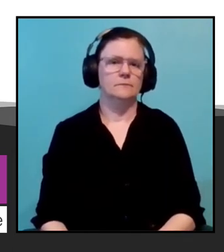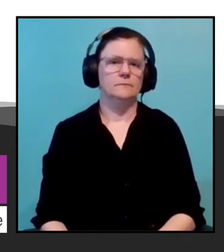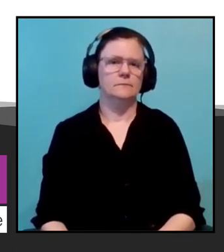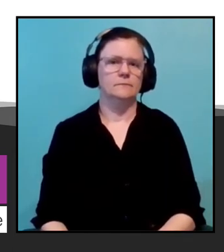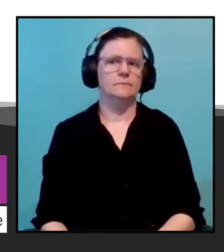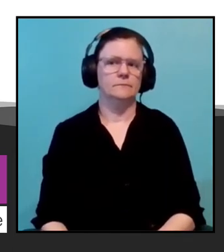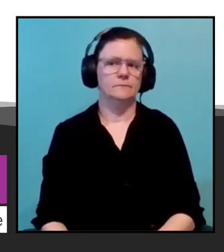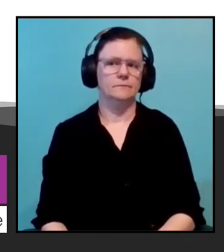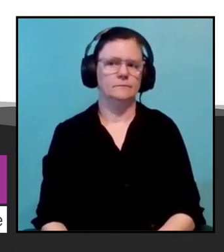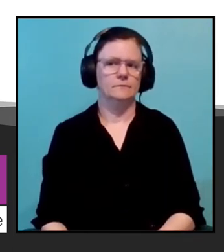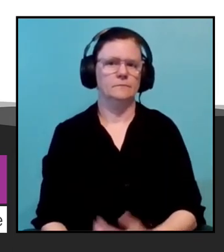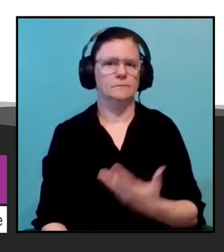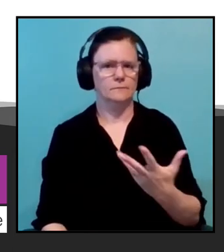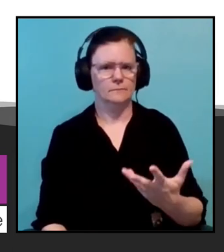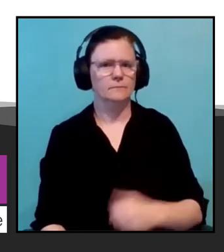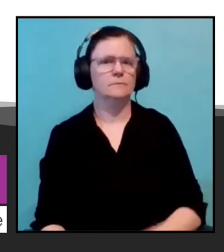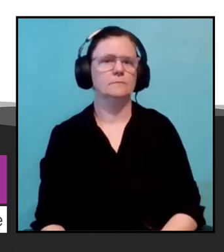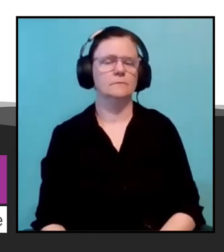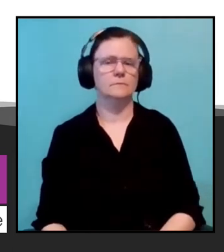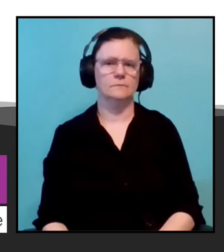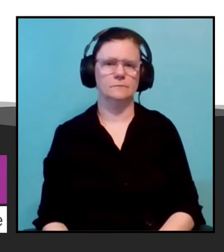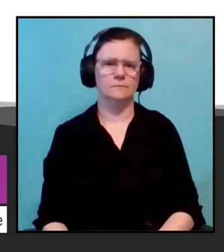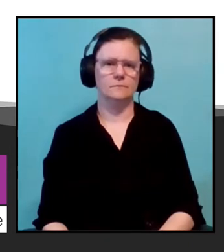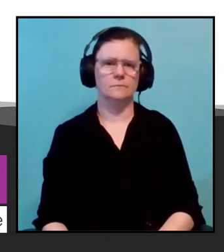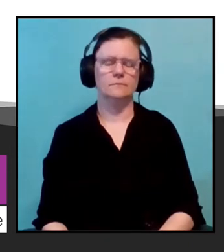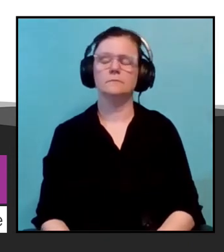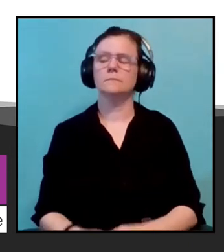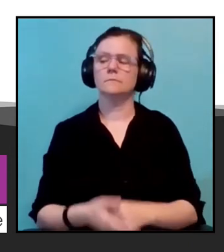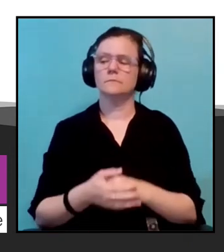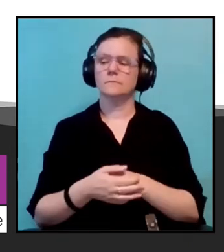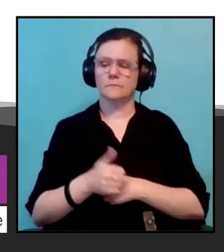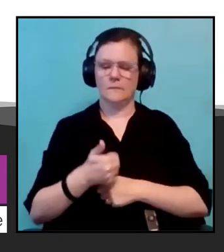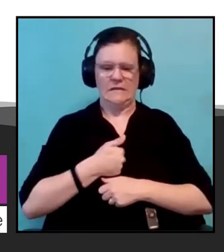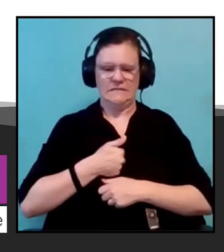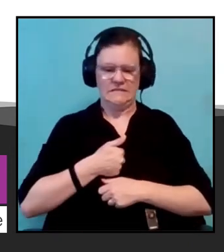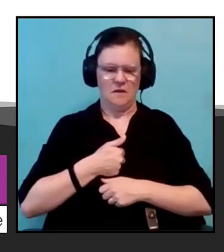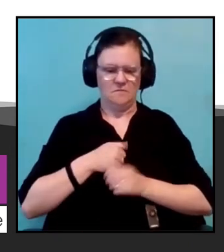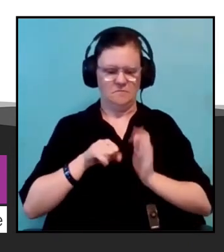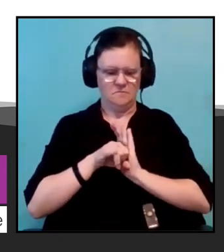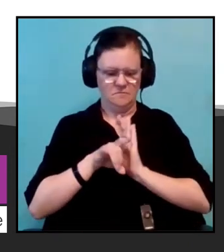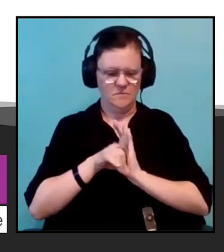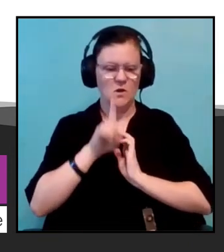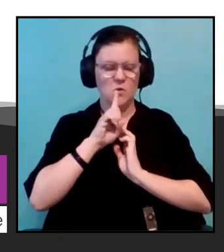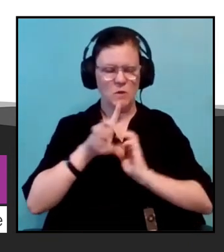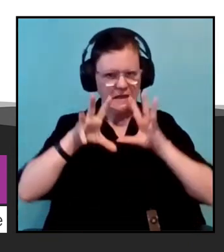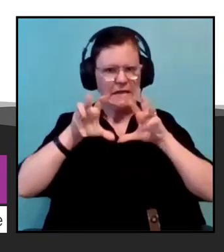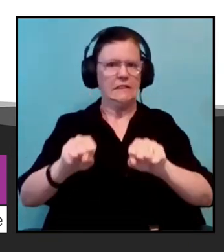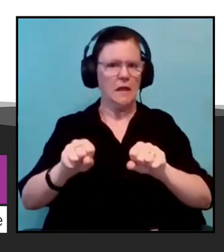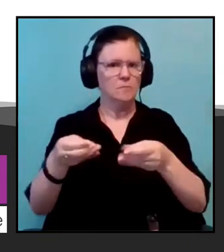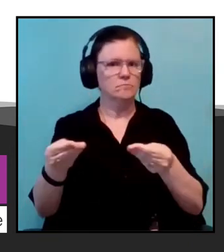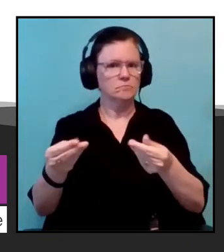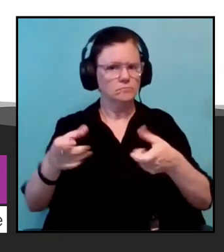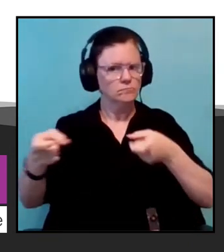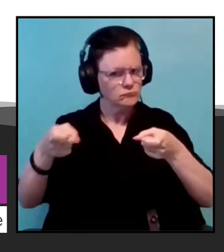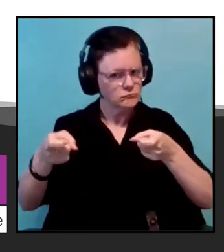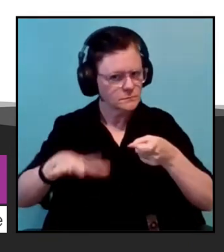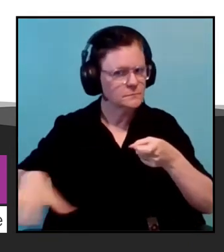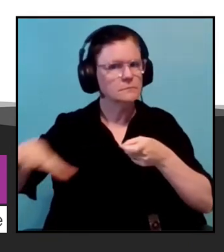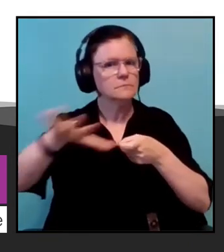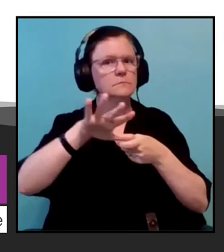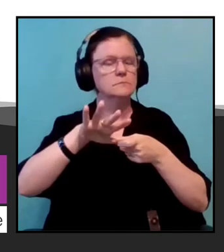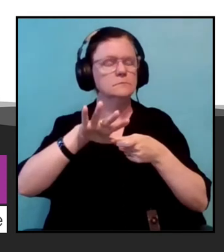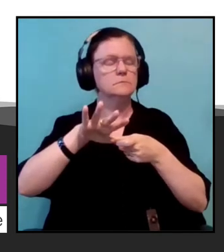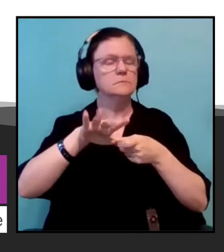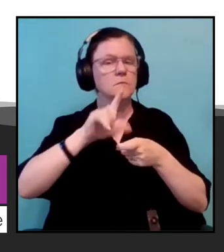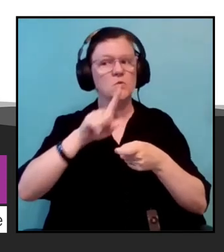So why are they doing what they're doing? To self-identify and claim agency within a larger geographical context, and